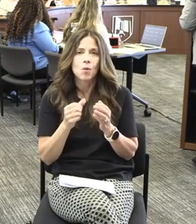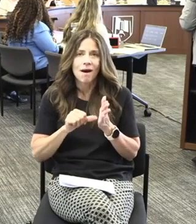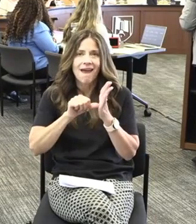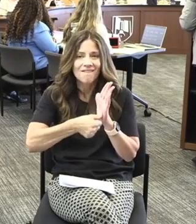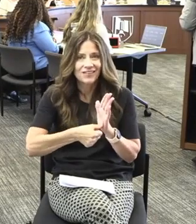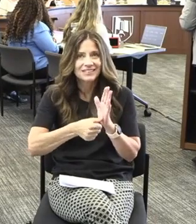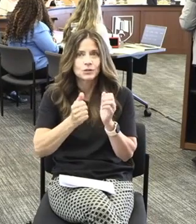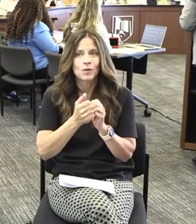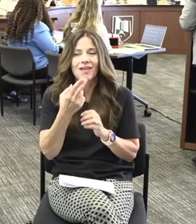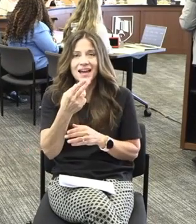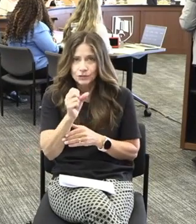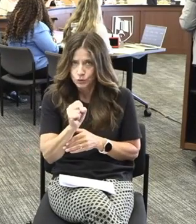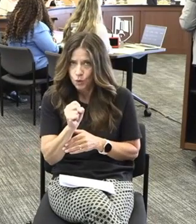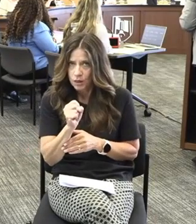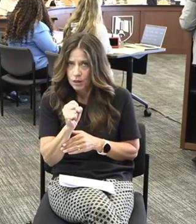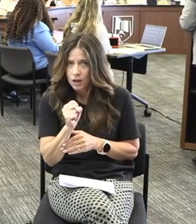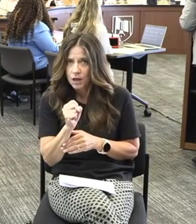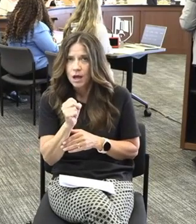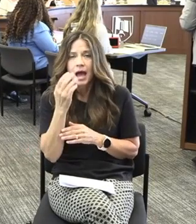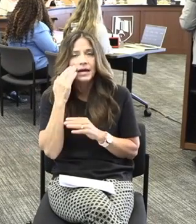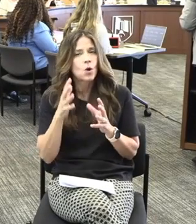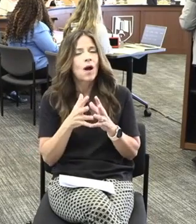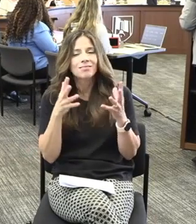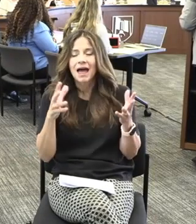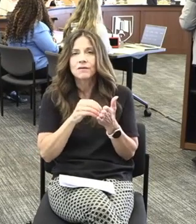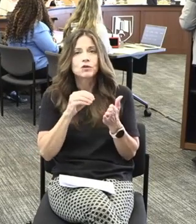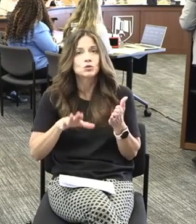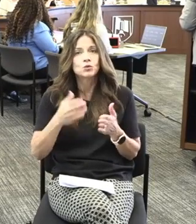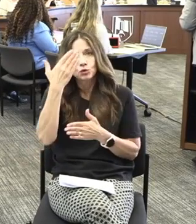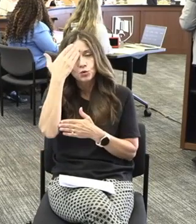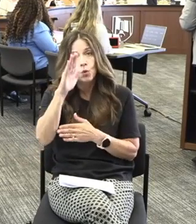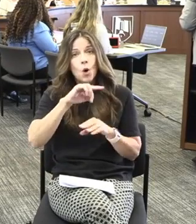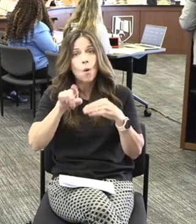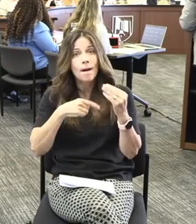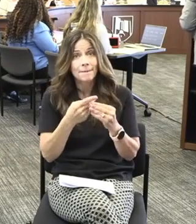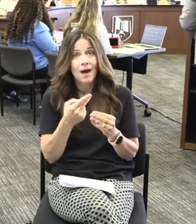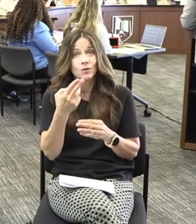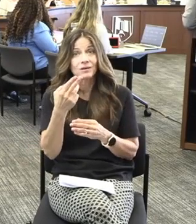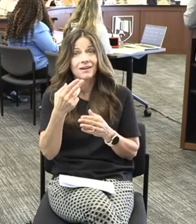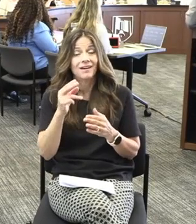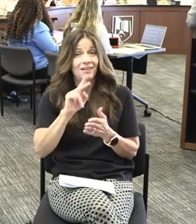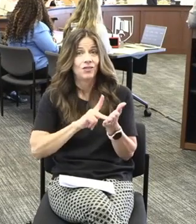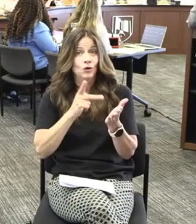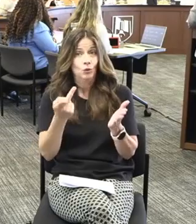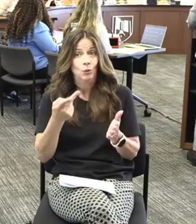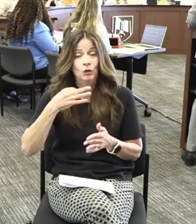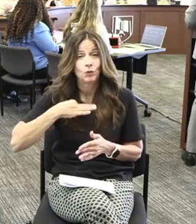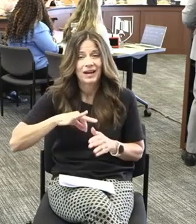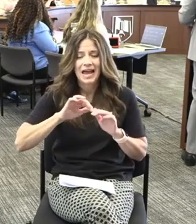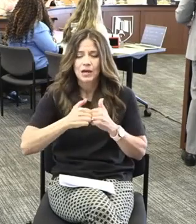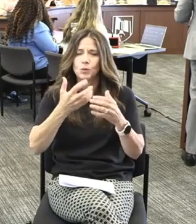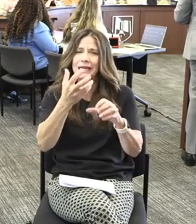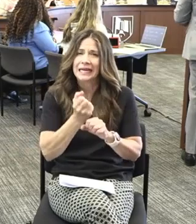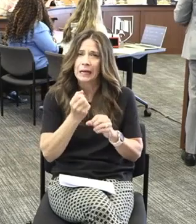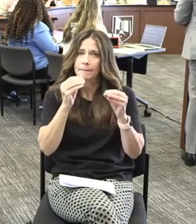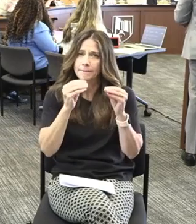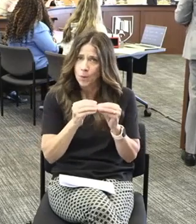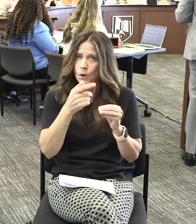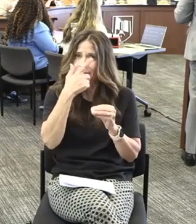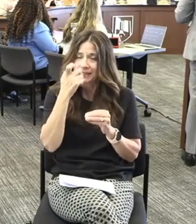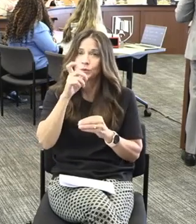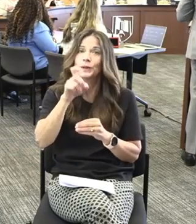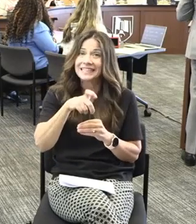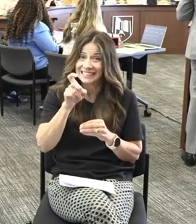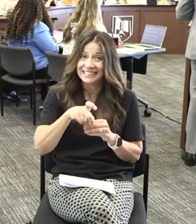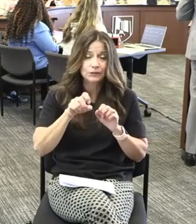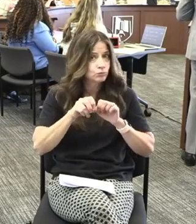schools? I sub in 3 of them, and I know a lot of the students don't know because I constantly ask. So I'm like, how do we get more? Because we need to get the word